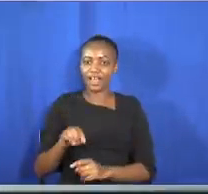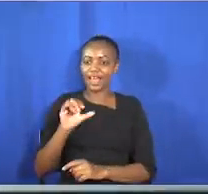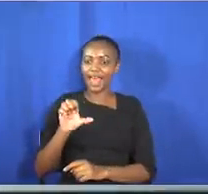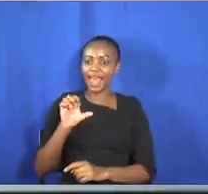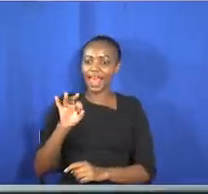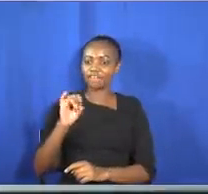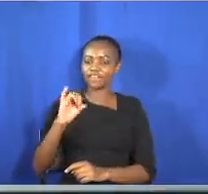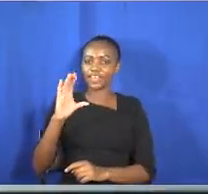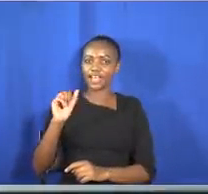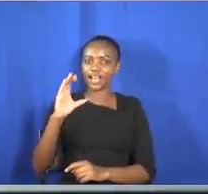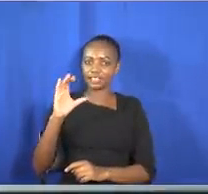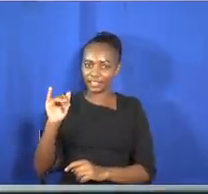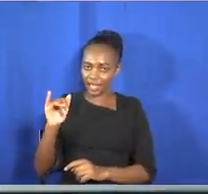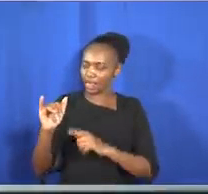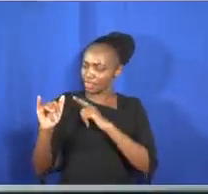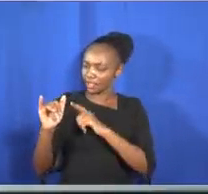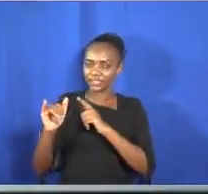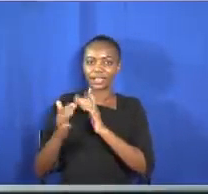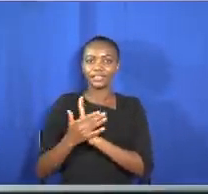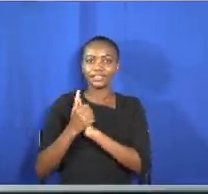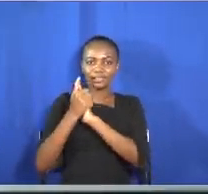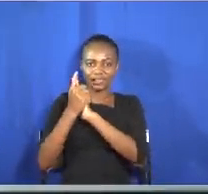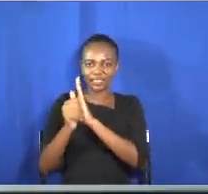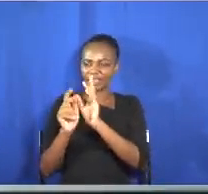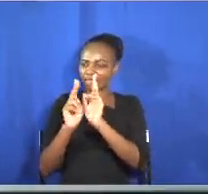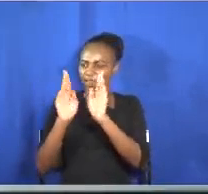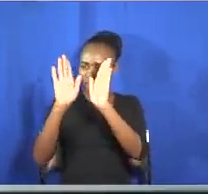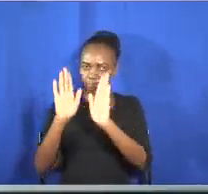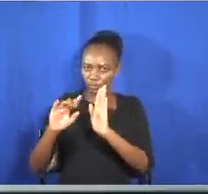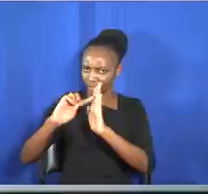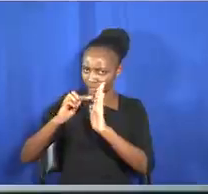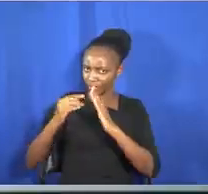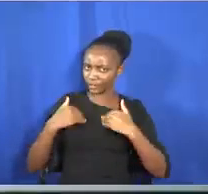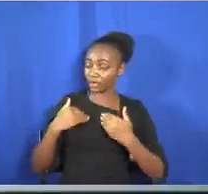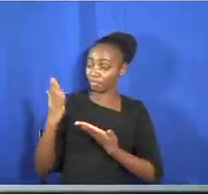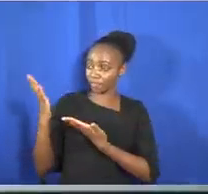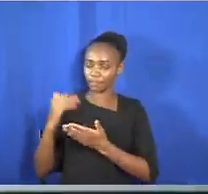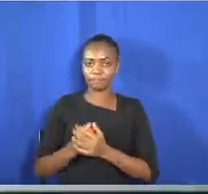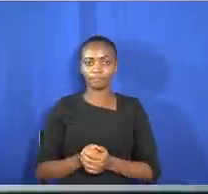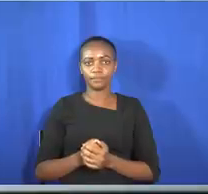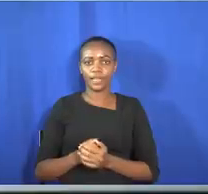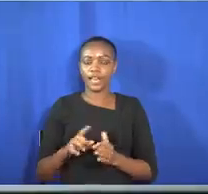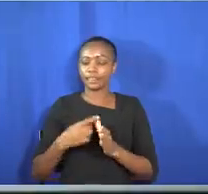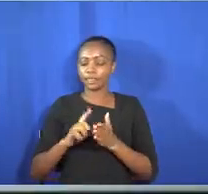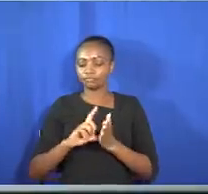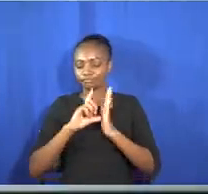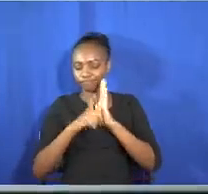self-efficacy. So those are the 21st century skills that every learner must be able to acquire. So